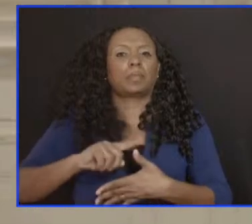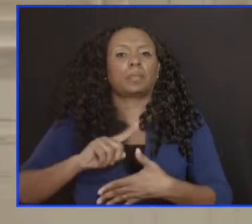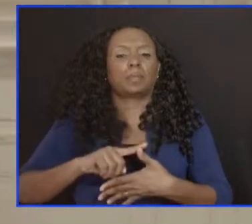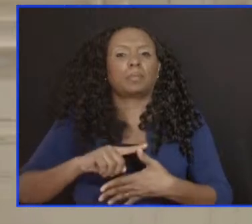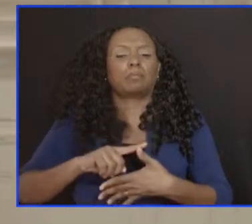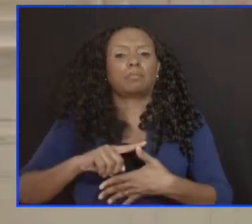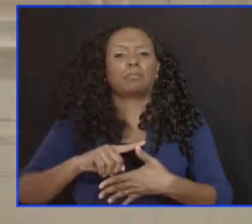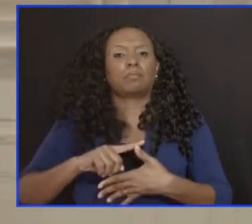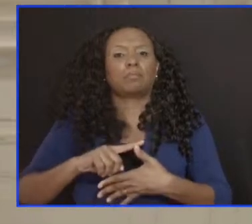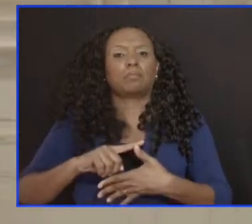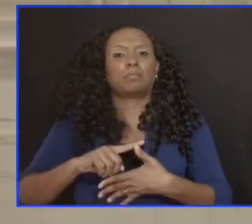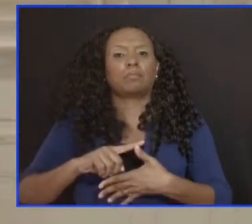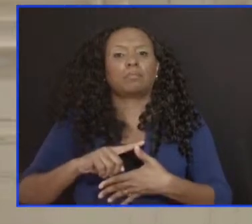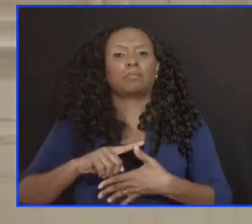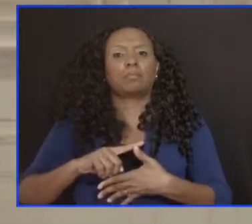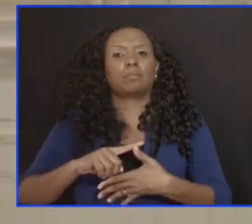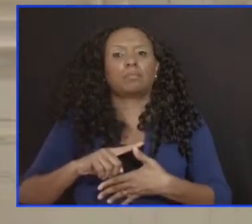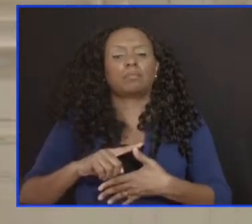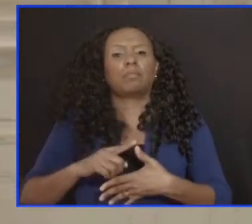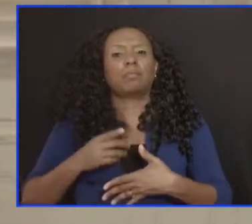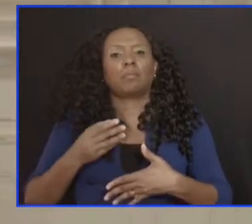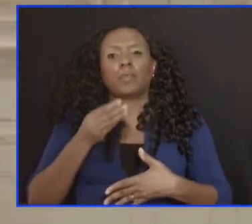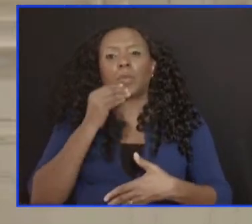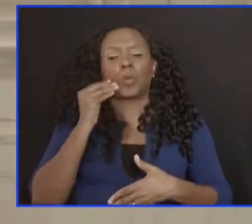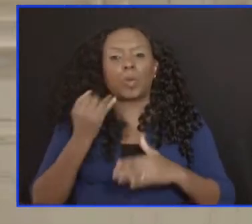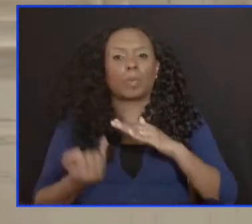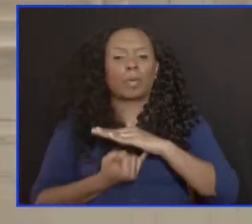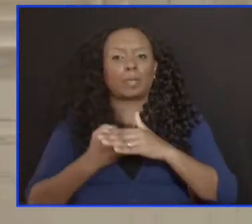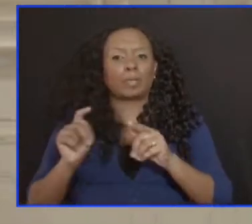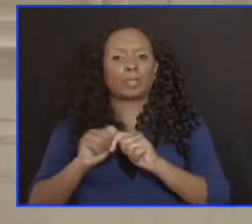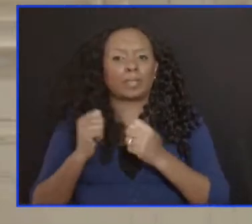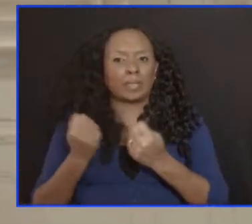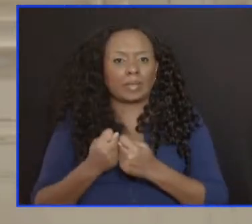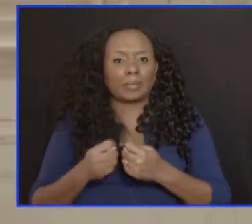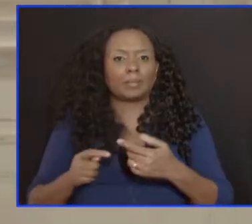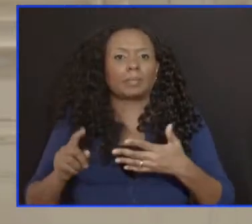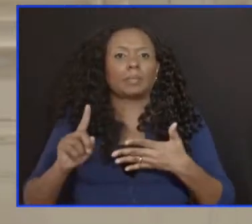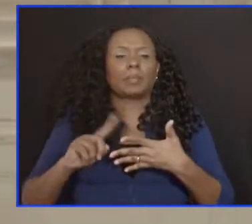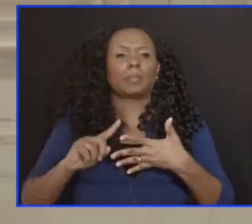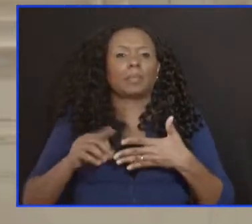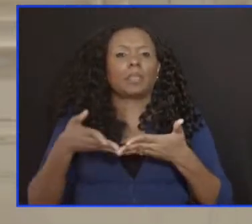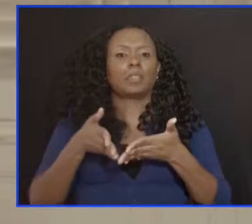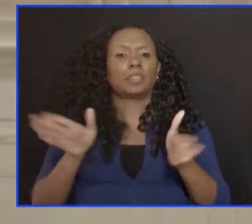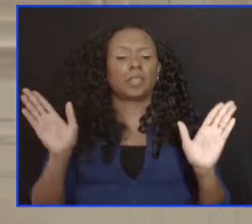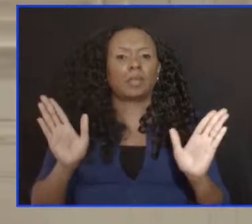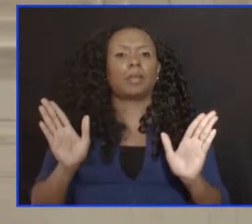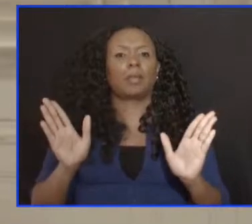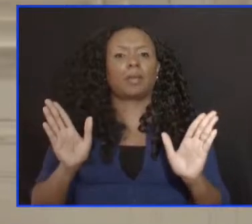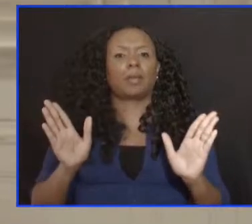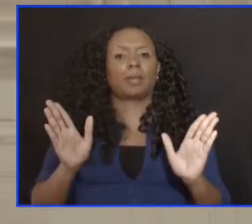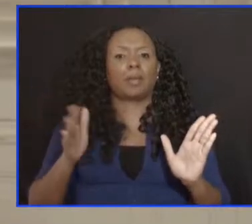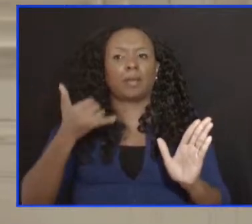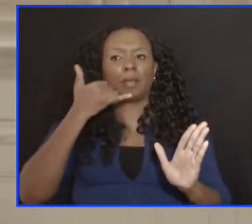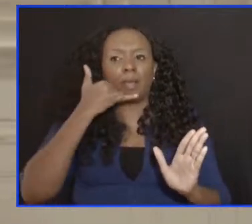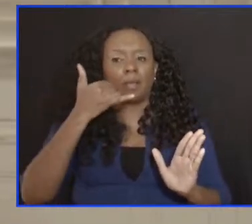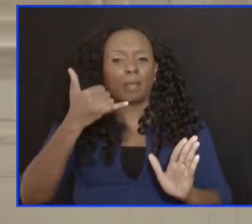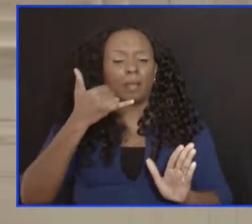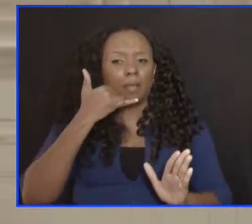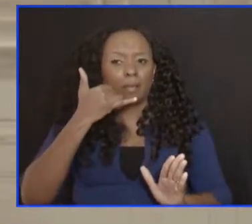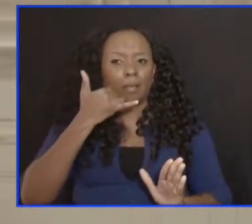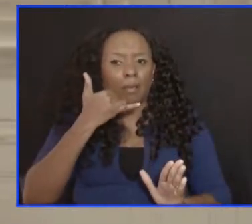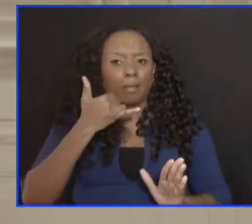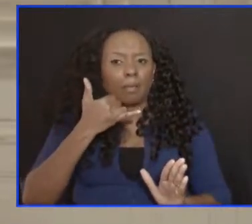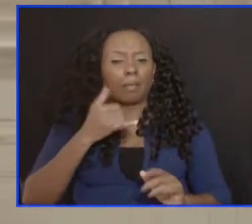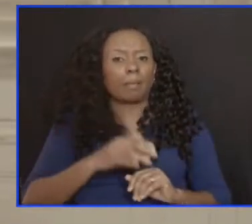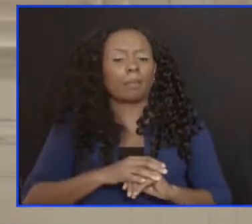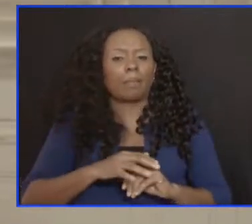through the home isolation team, or the general operations center which